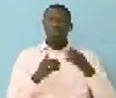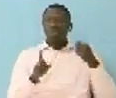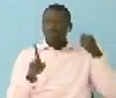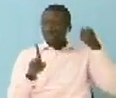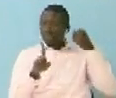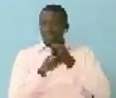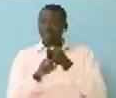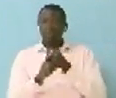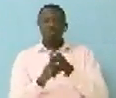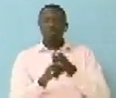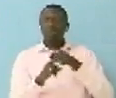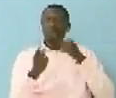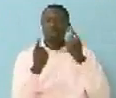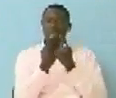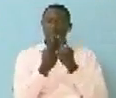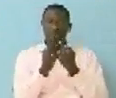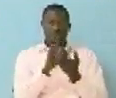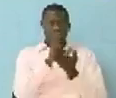so